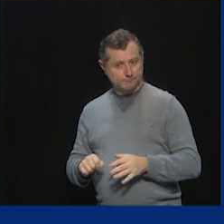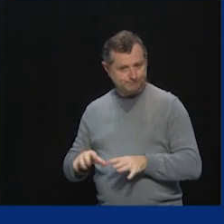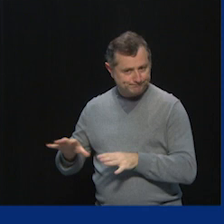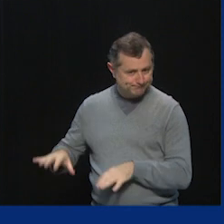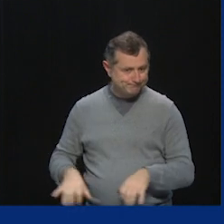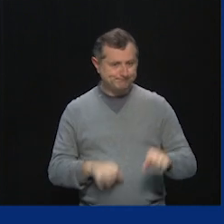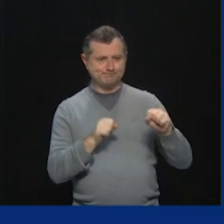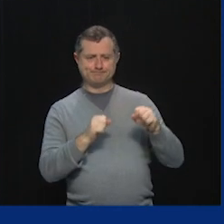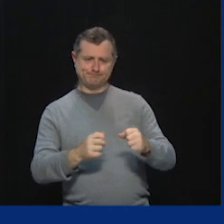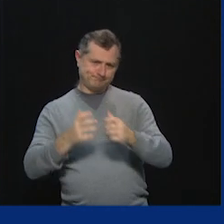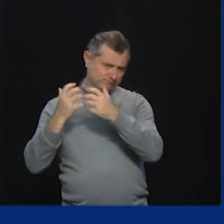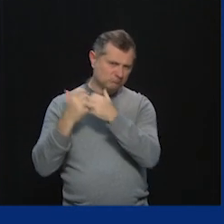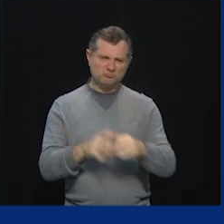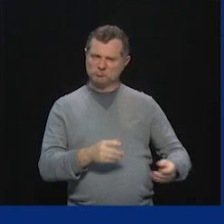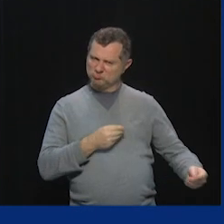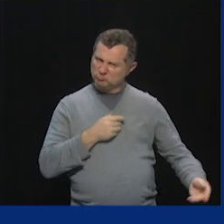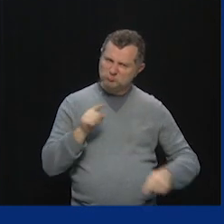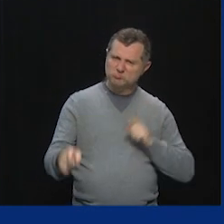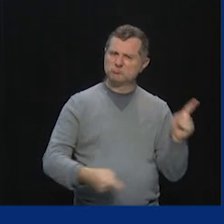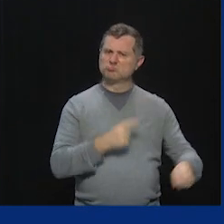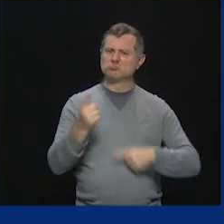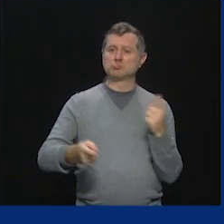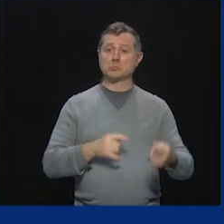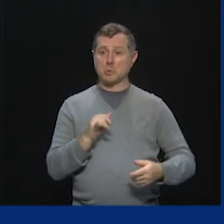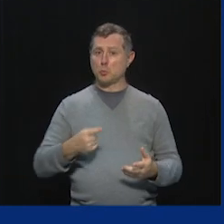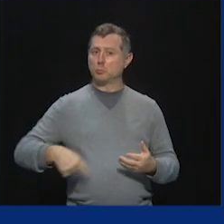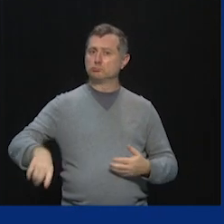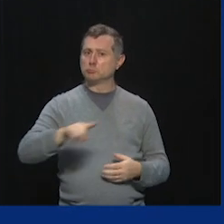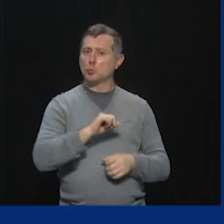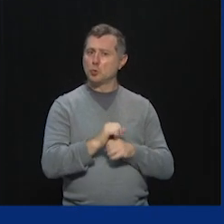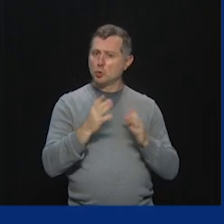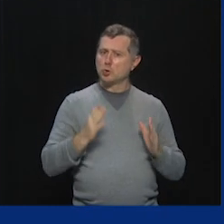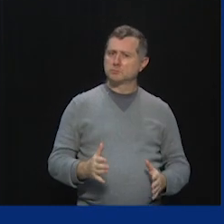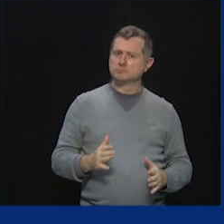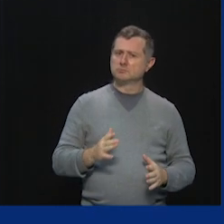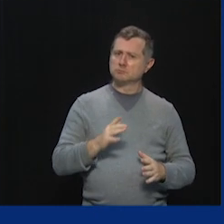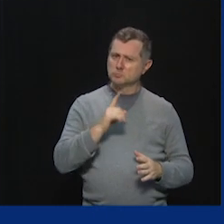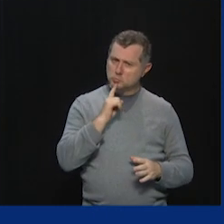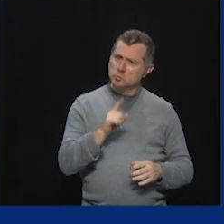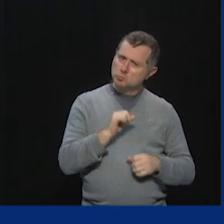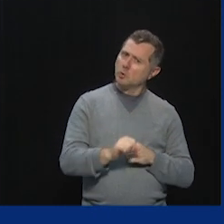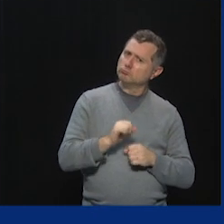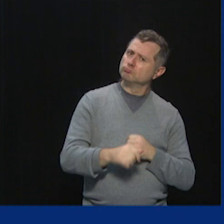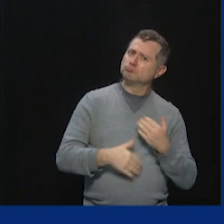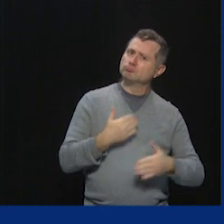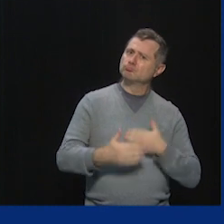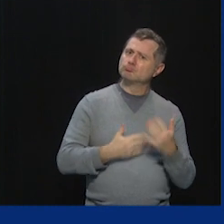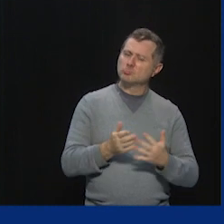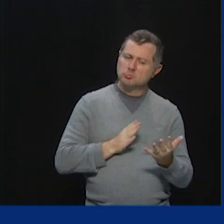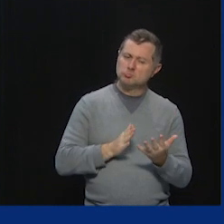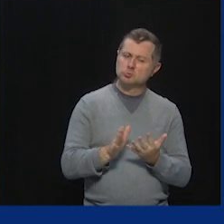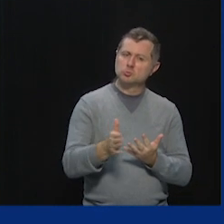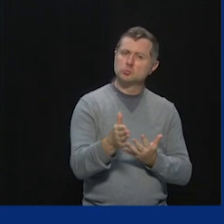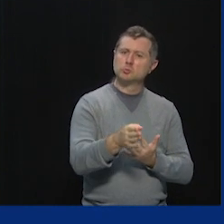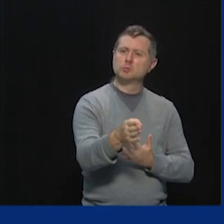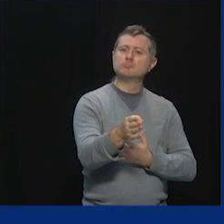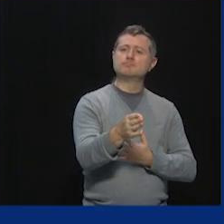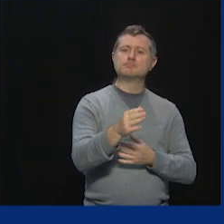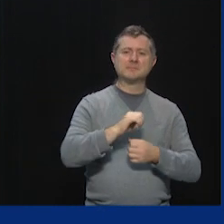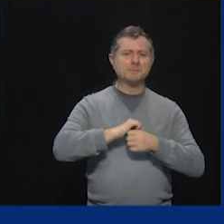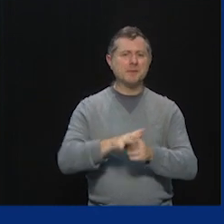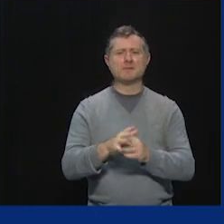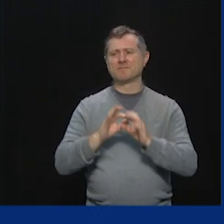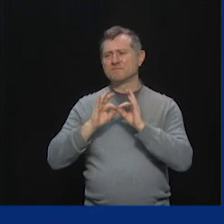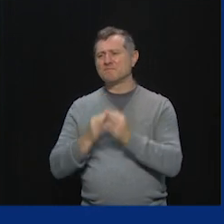the early months of the pandemic at great cost to themselves and their families, will have greater protections in place. A lot of